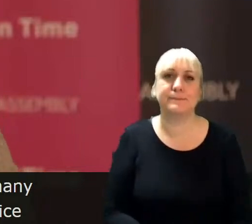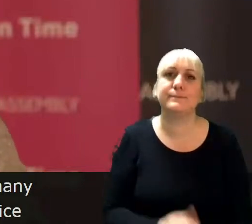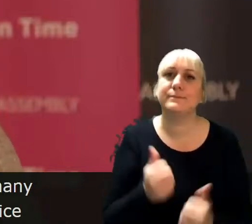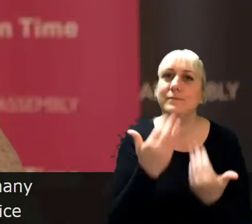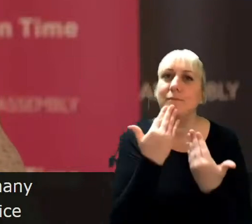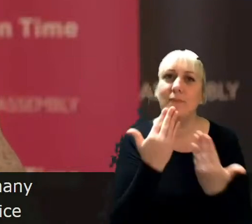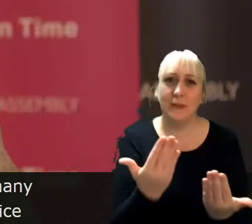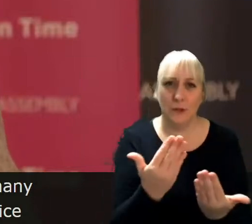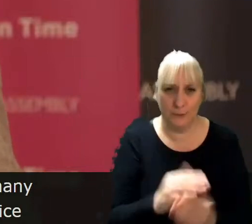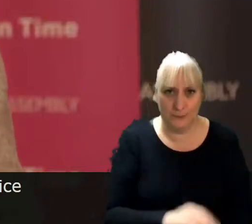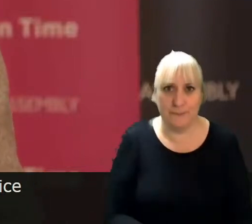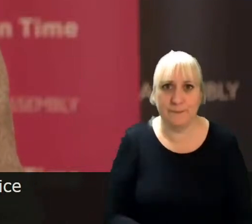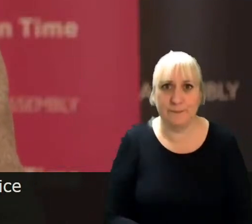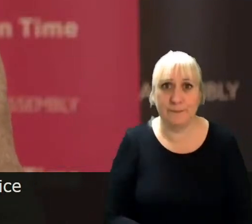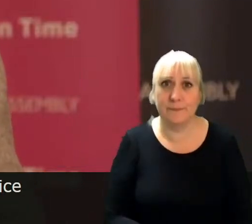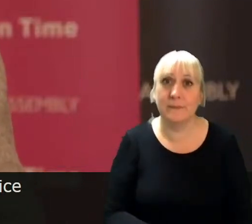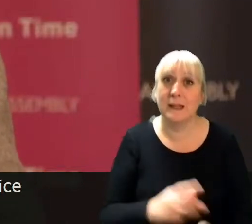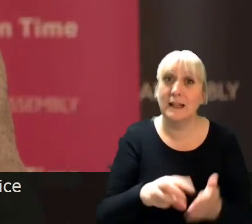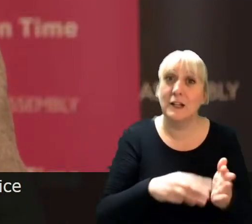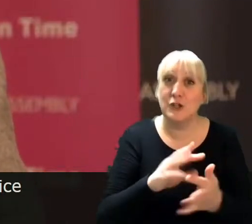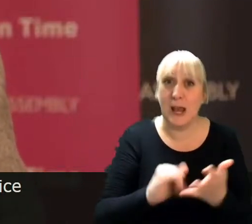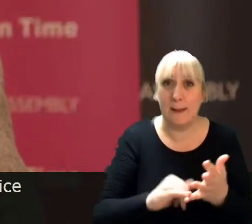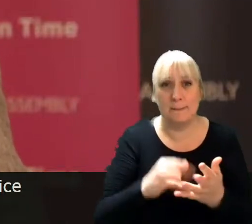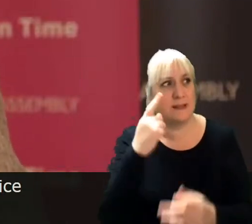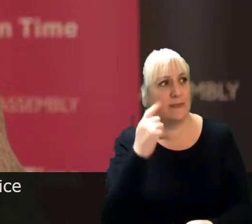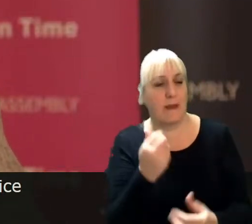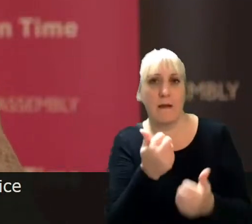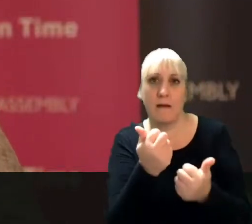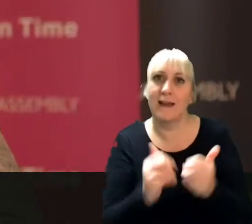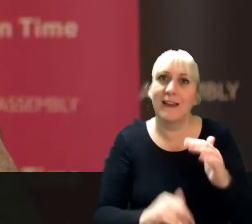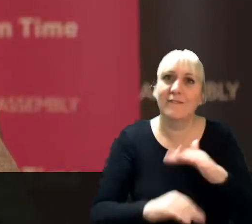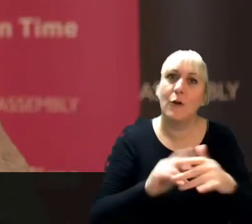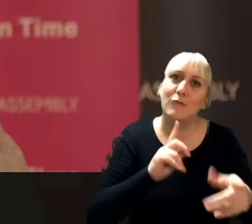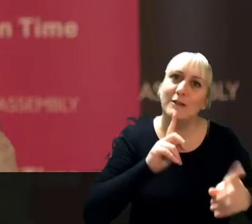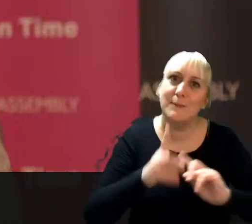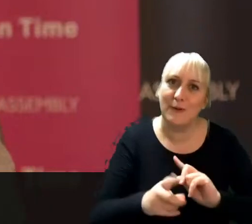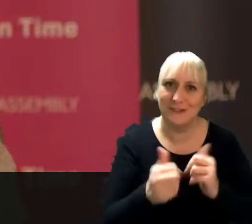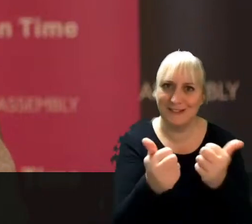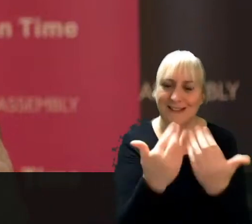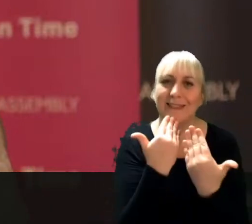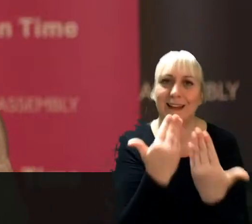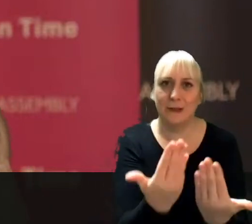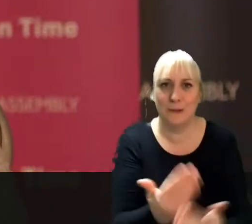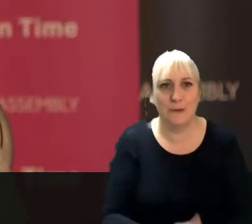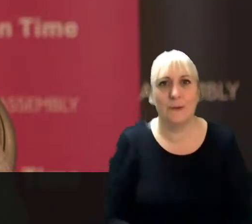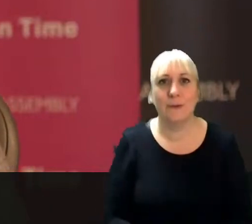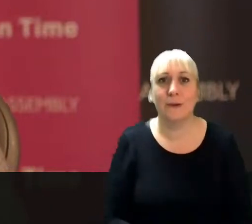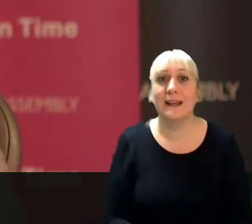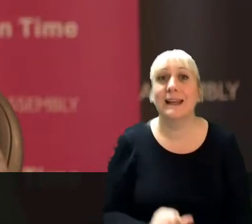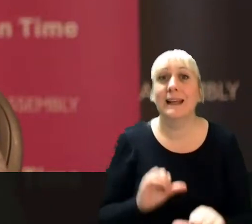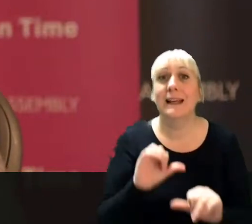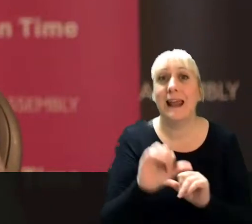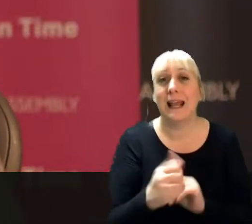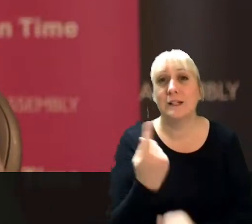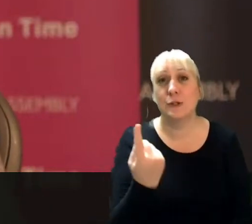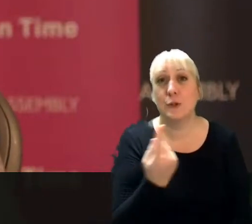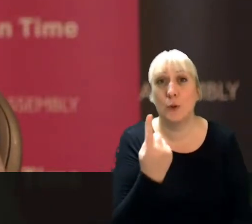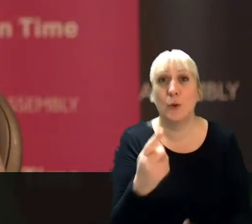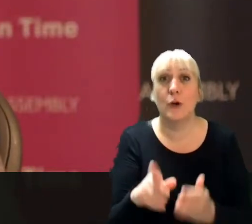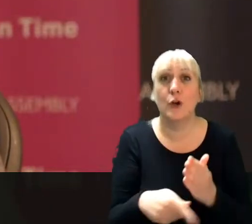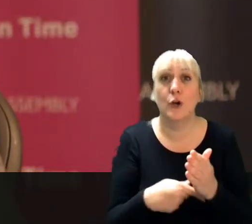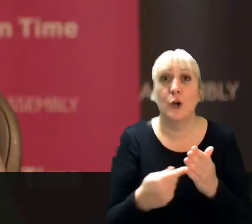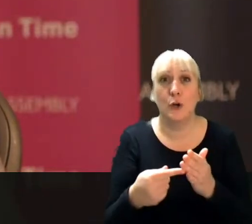James, you had a full response. Thank you very much. Can I invite Johanna Lam from Camden